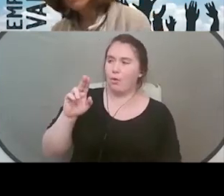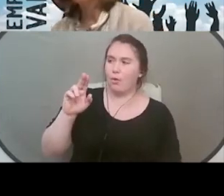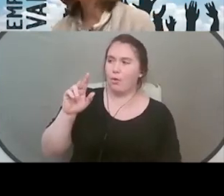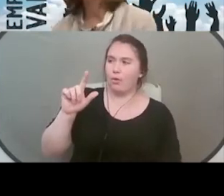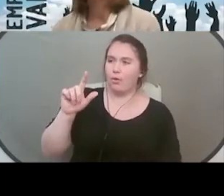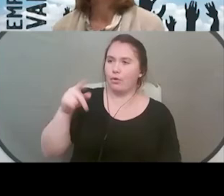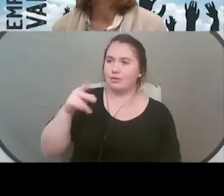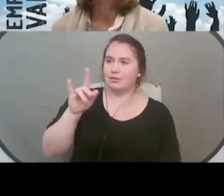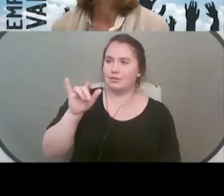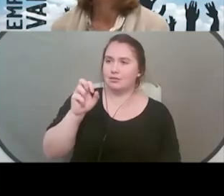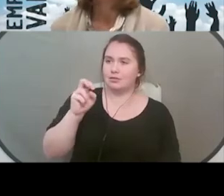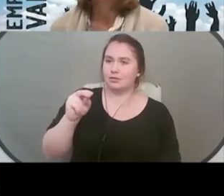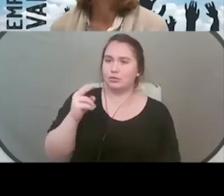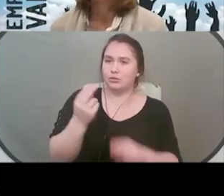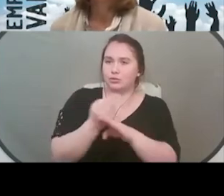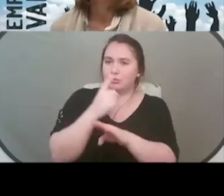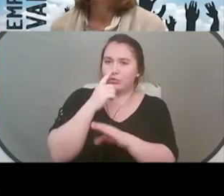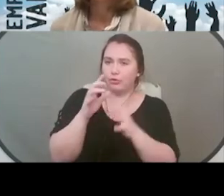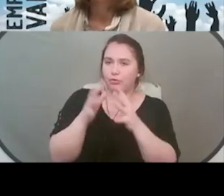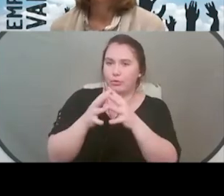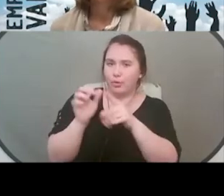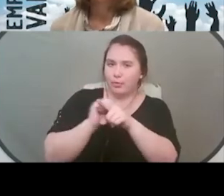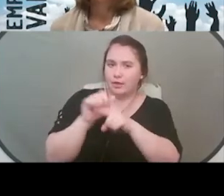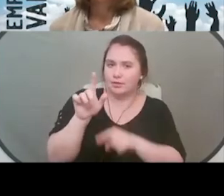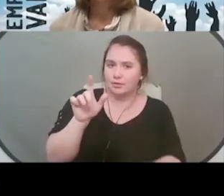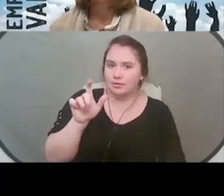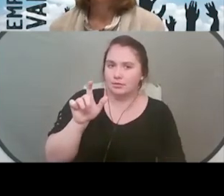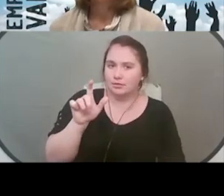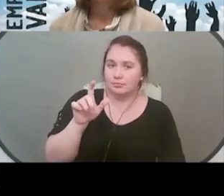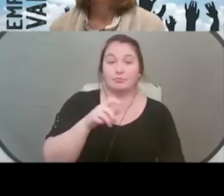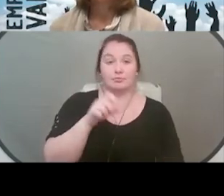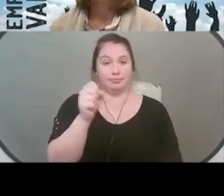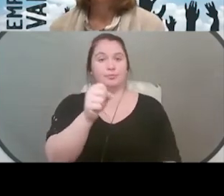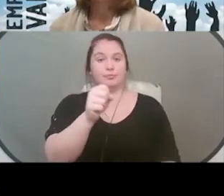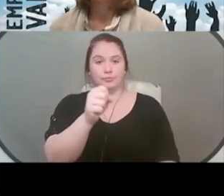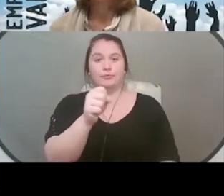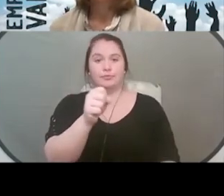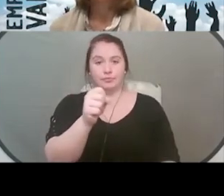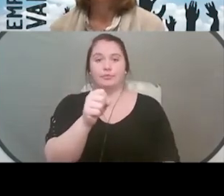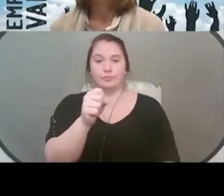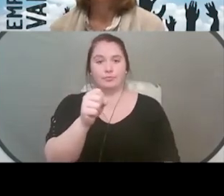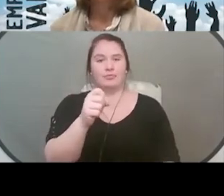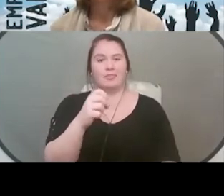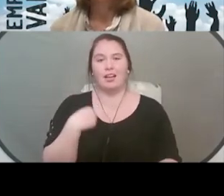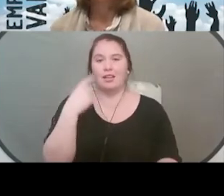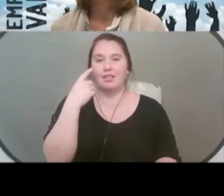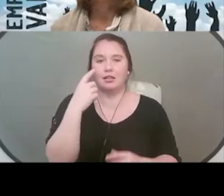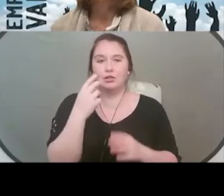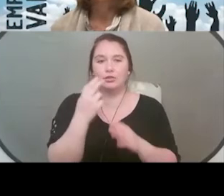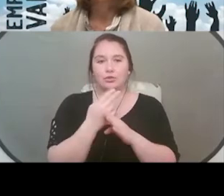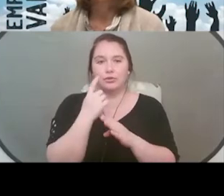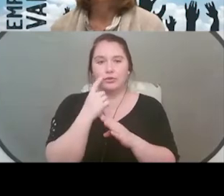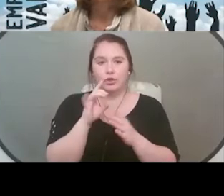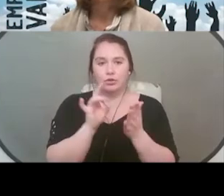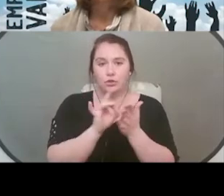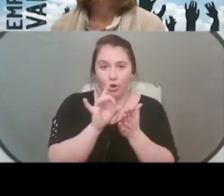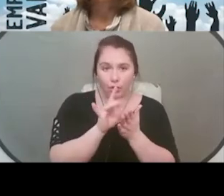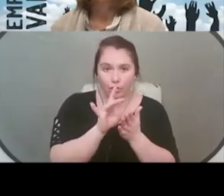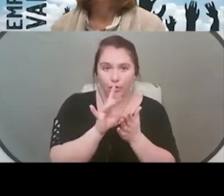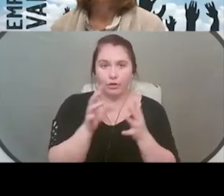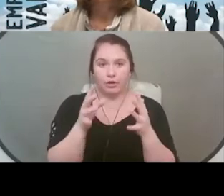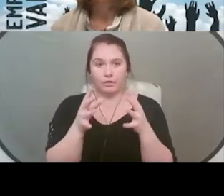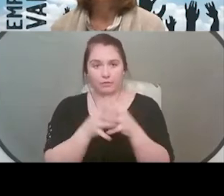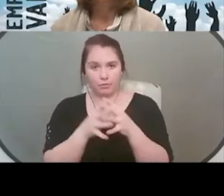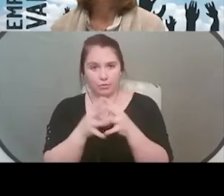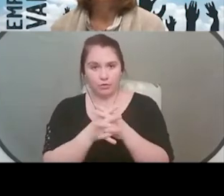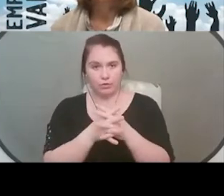used for football practice? It is. It's used for, I think they use it for soccer and football. Yeah. Okay. They